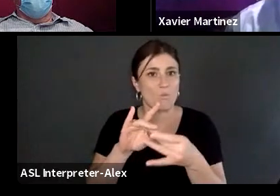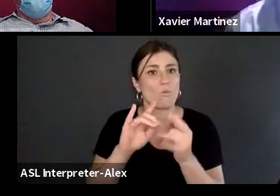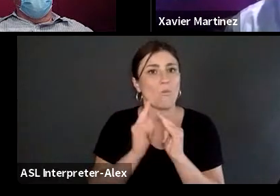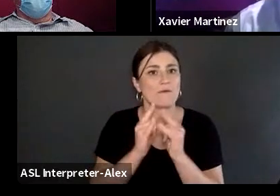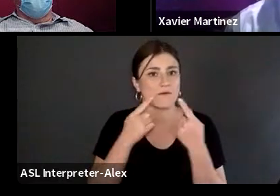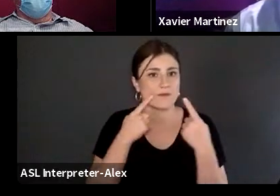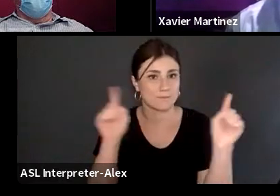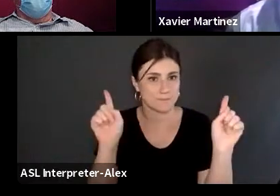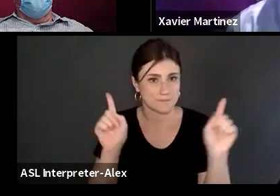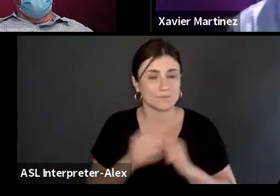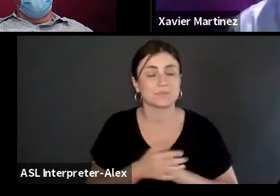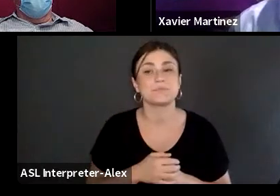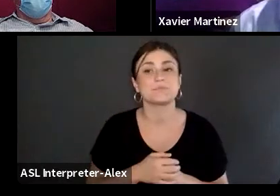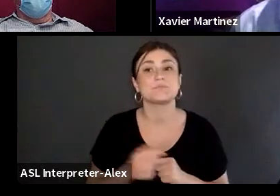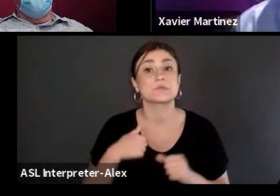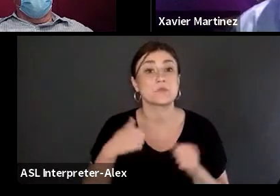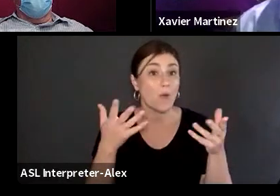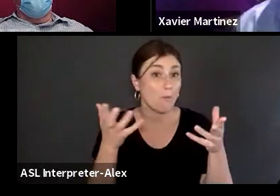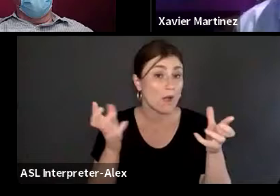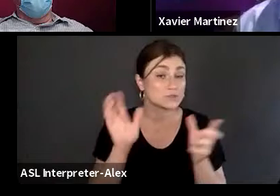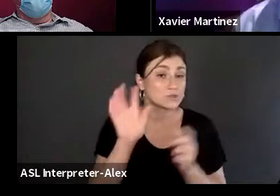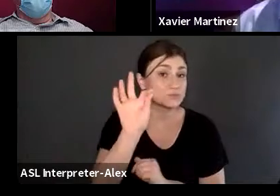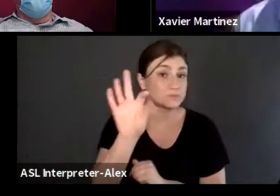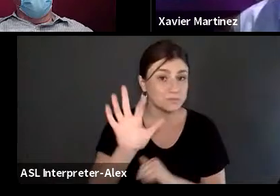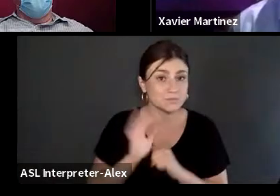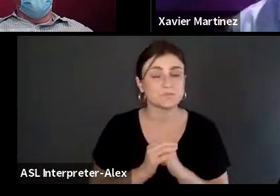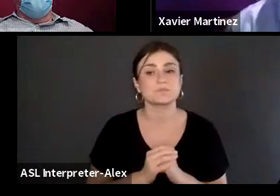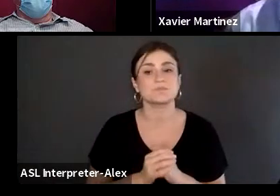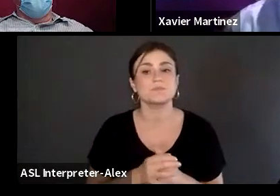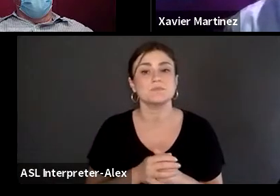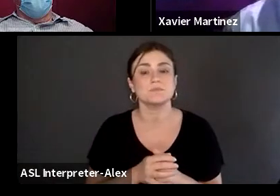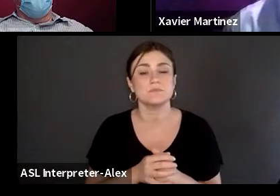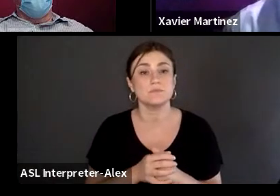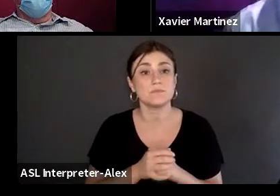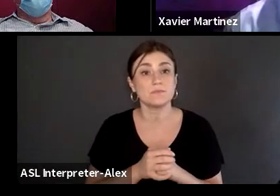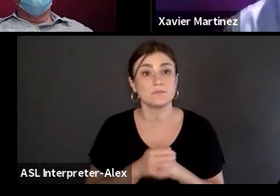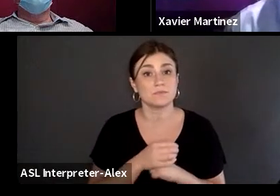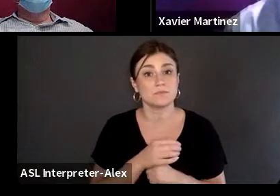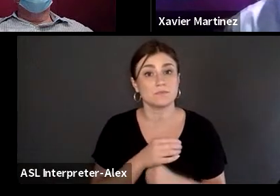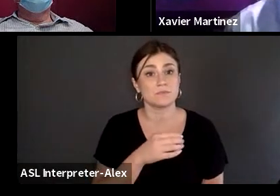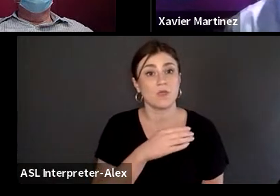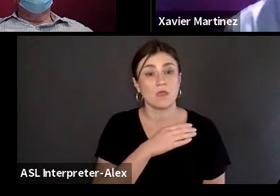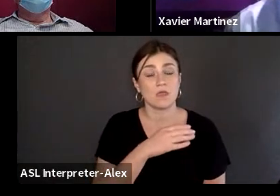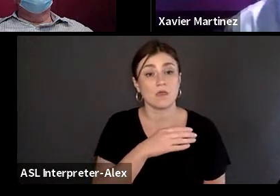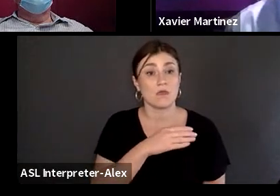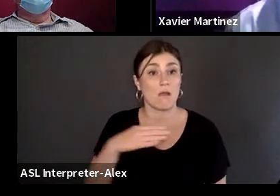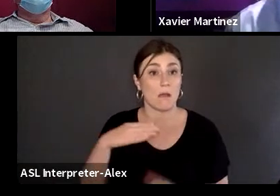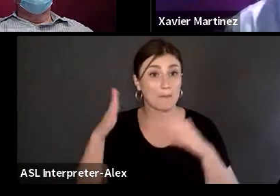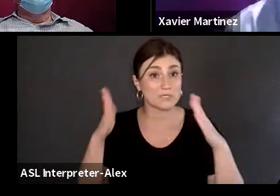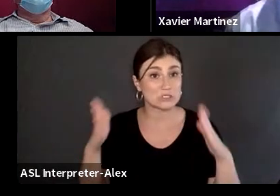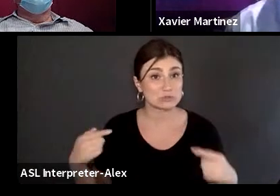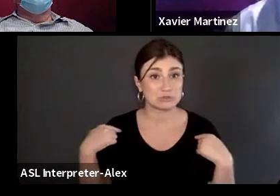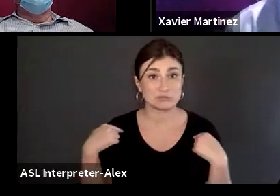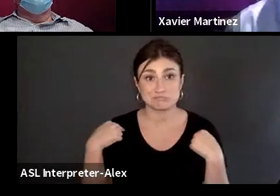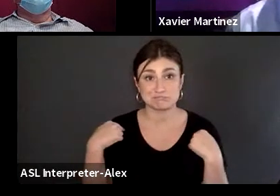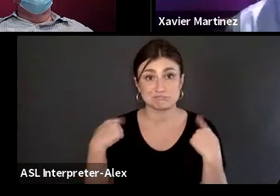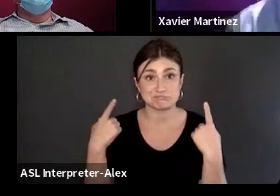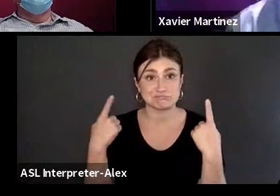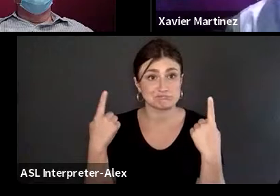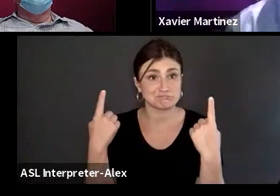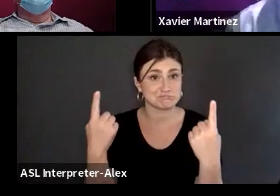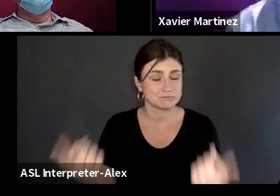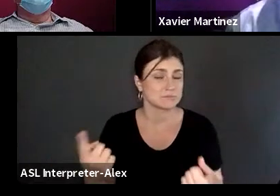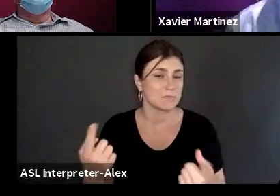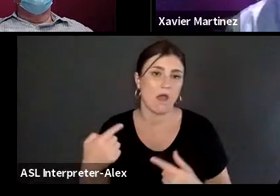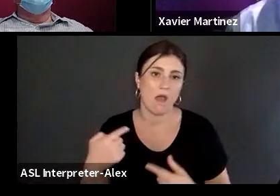just want to say in closing that as commissioner, since the beginning of my term, I have always advocated